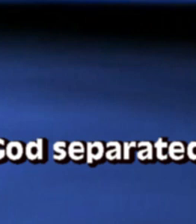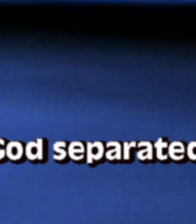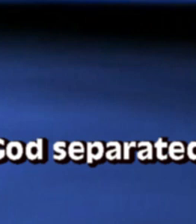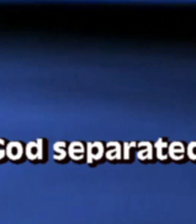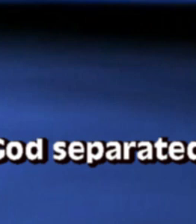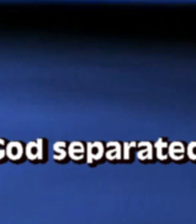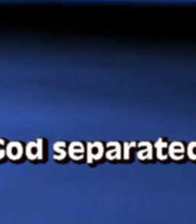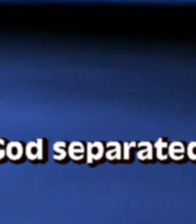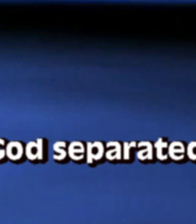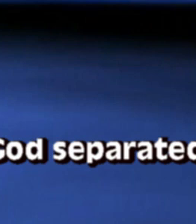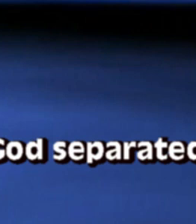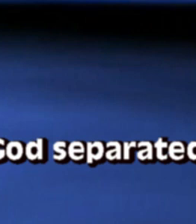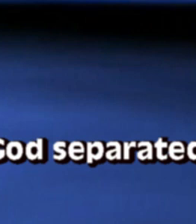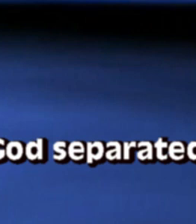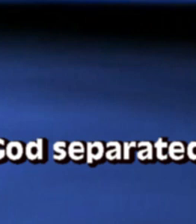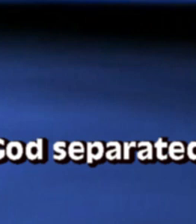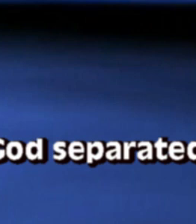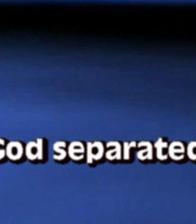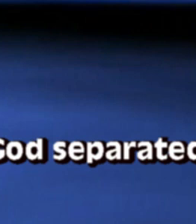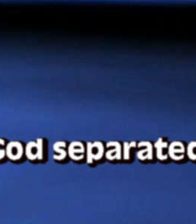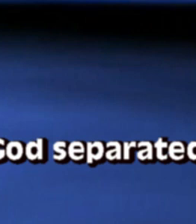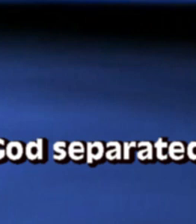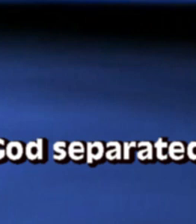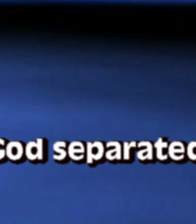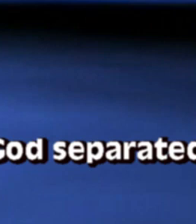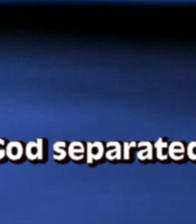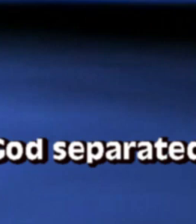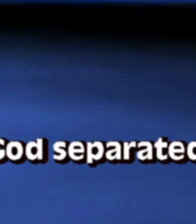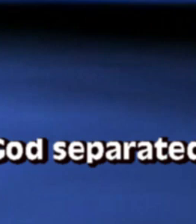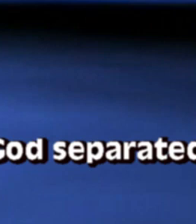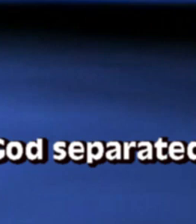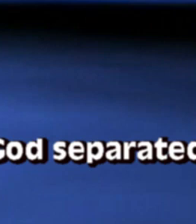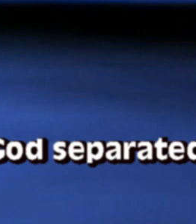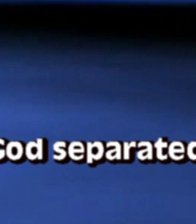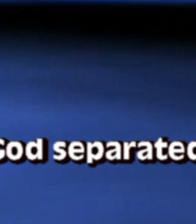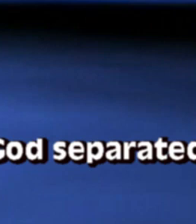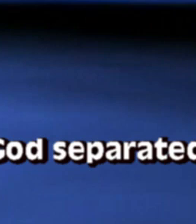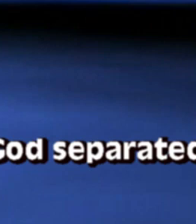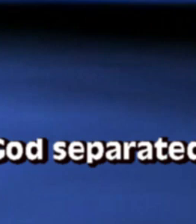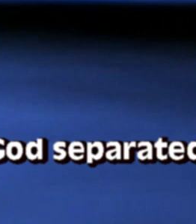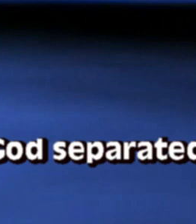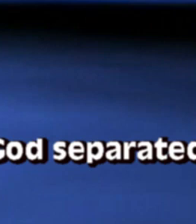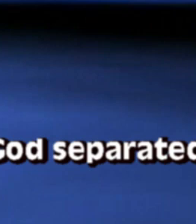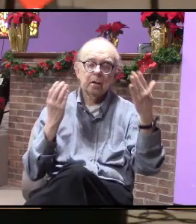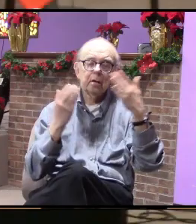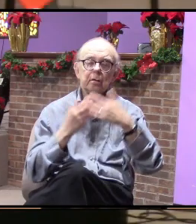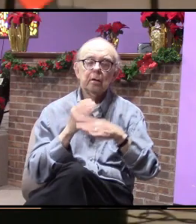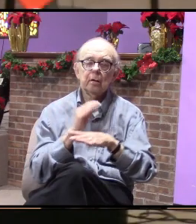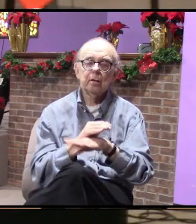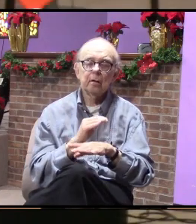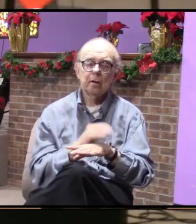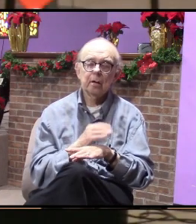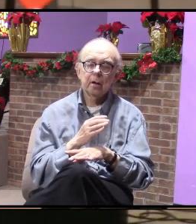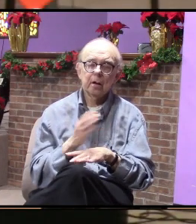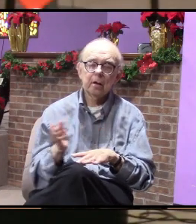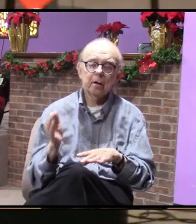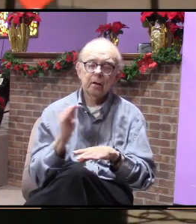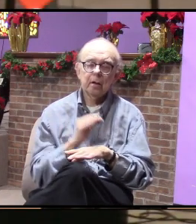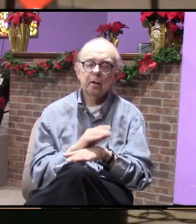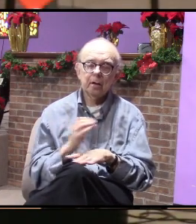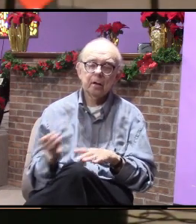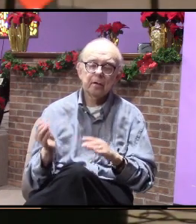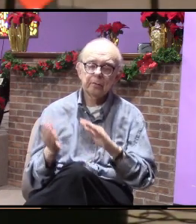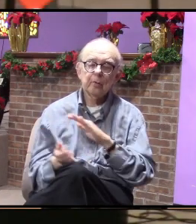And so what did He do? And the darkness was night. There was an evening, there